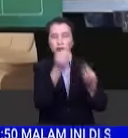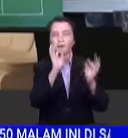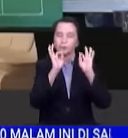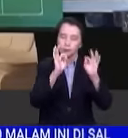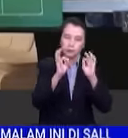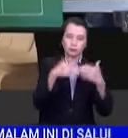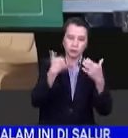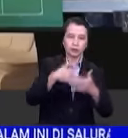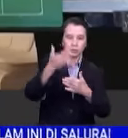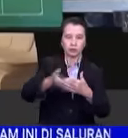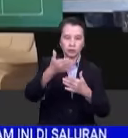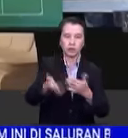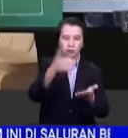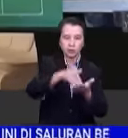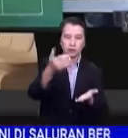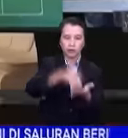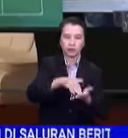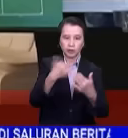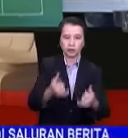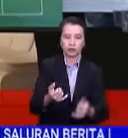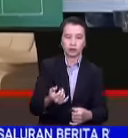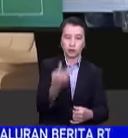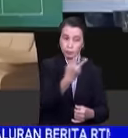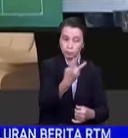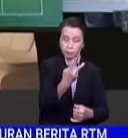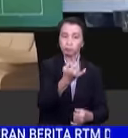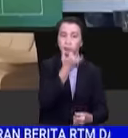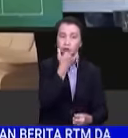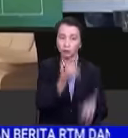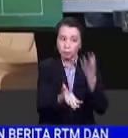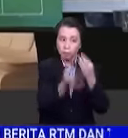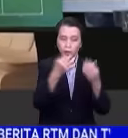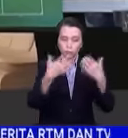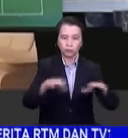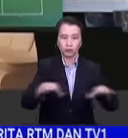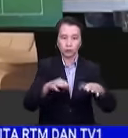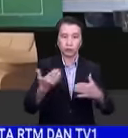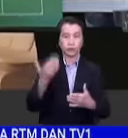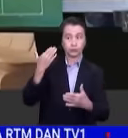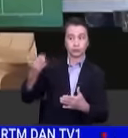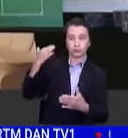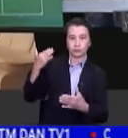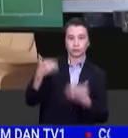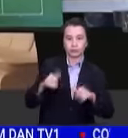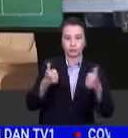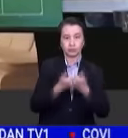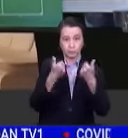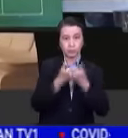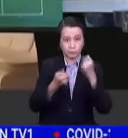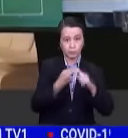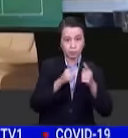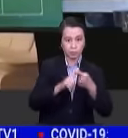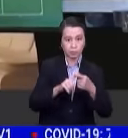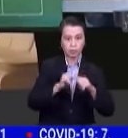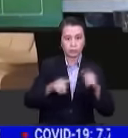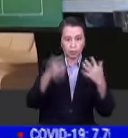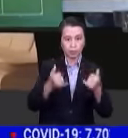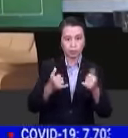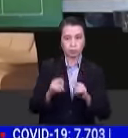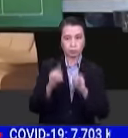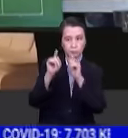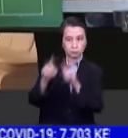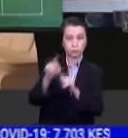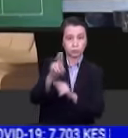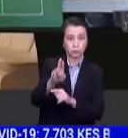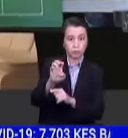and over and over again. So these two mistakes we've done in previous game. We played nice football, but then at the end of the day, people look at the